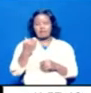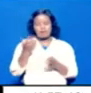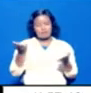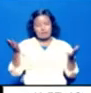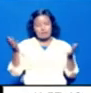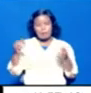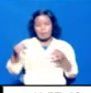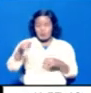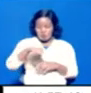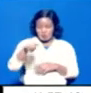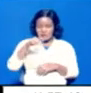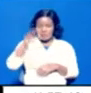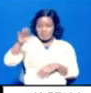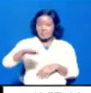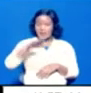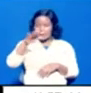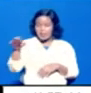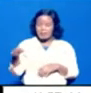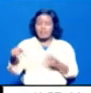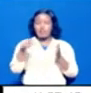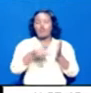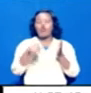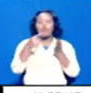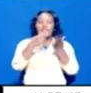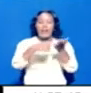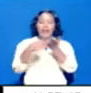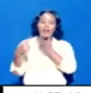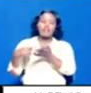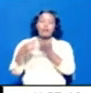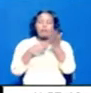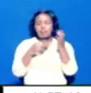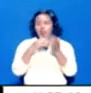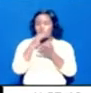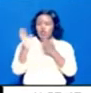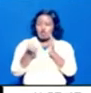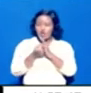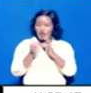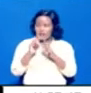arm, we are debating and looking at those issues.